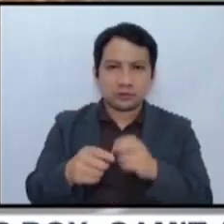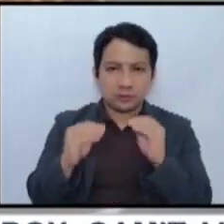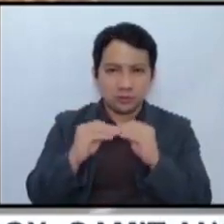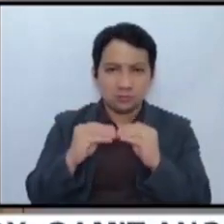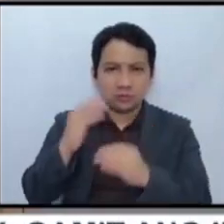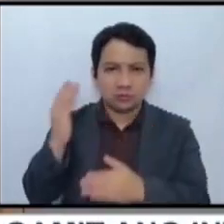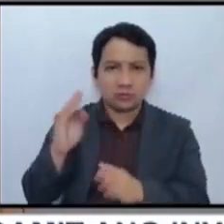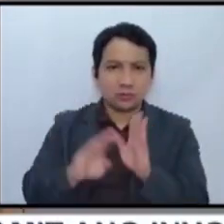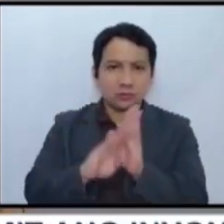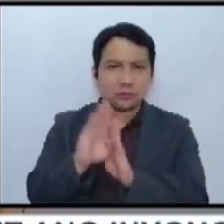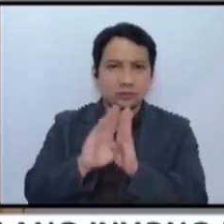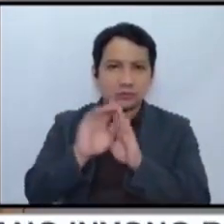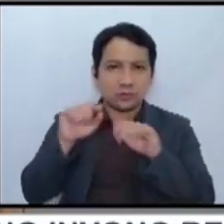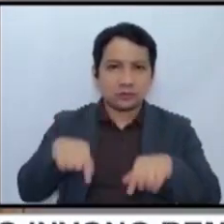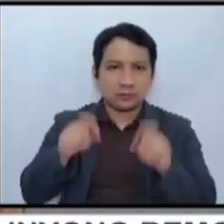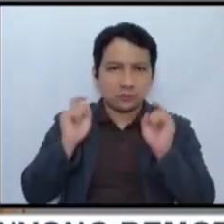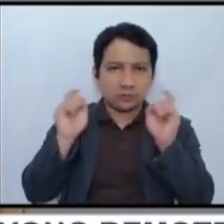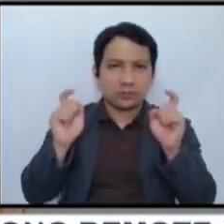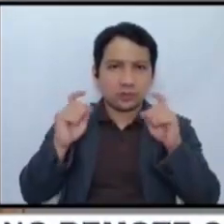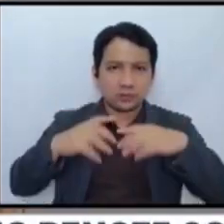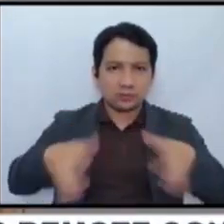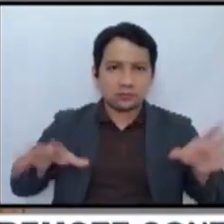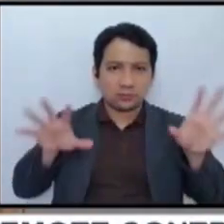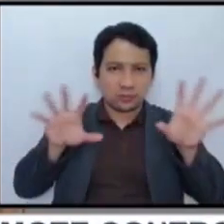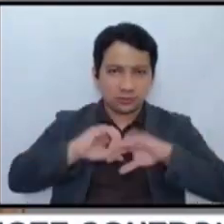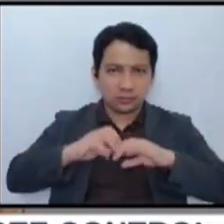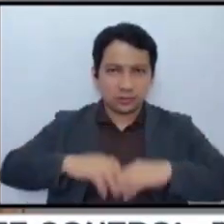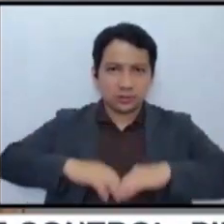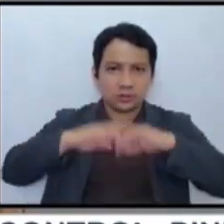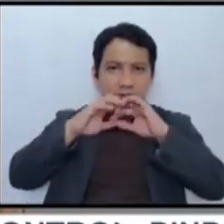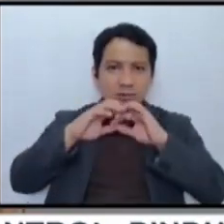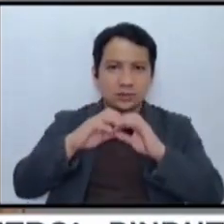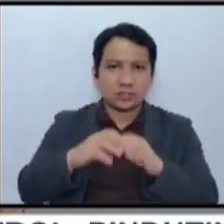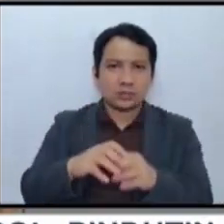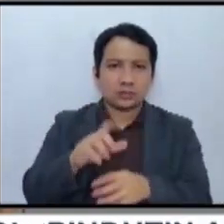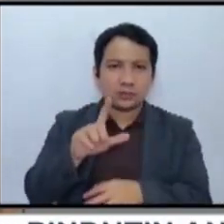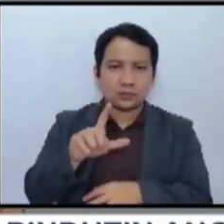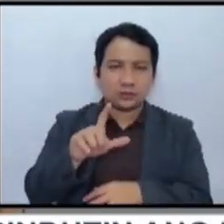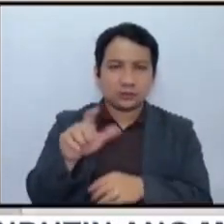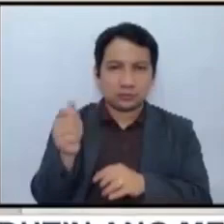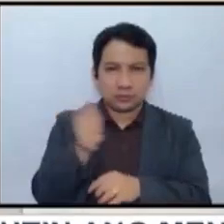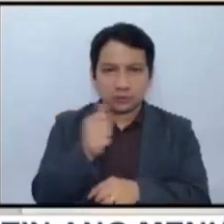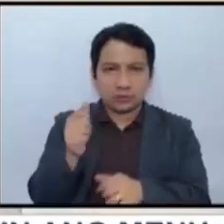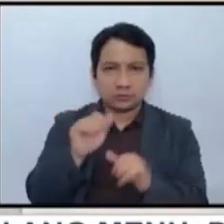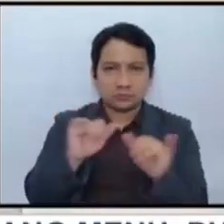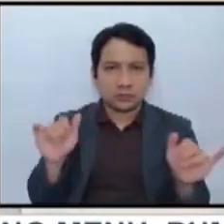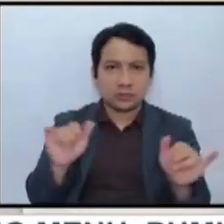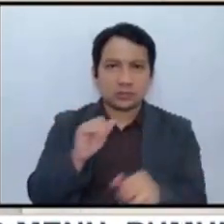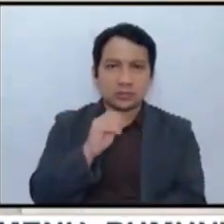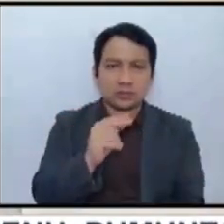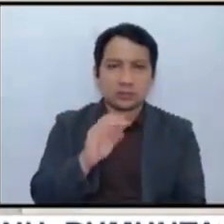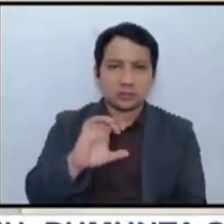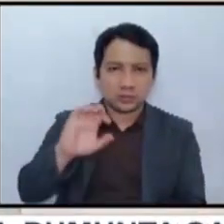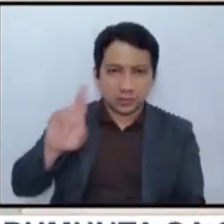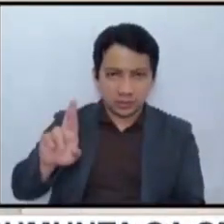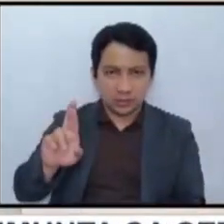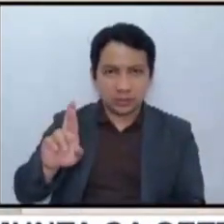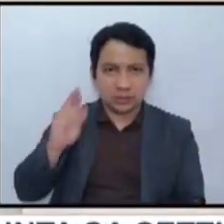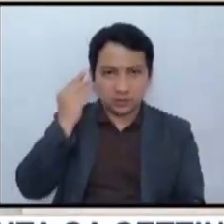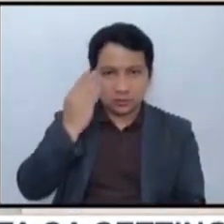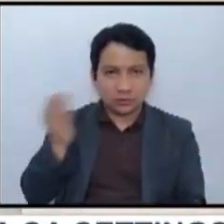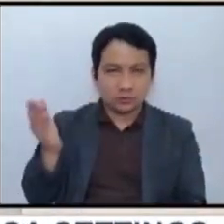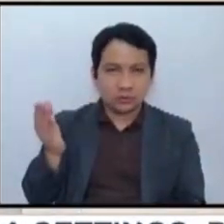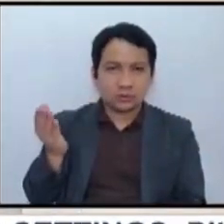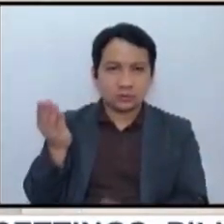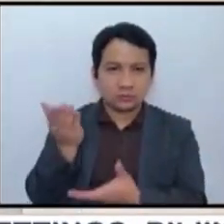gobyerno ang agarang pagtatapos ng infrastrukturang pangtransportasyon sa National Capital Region para maiwasan ang